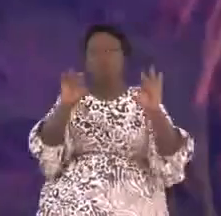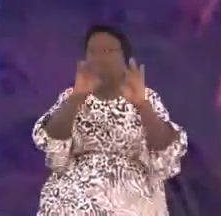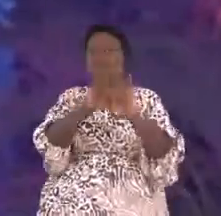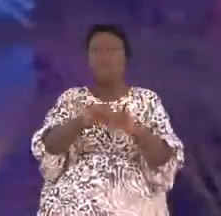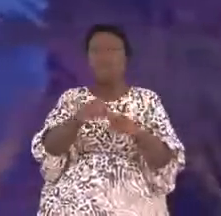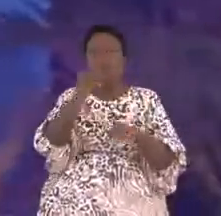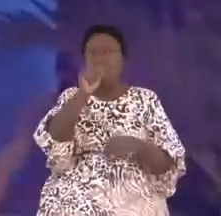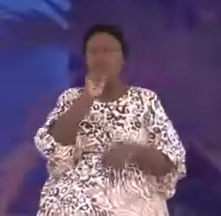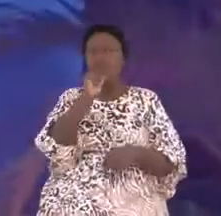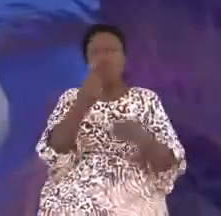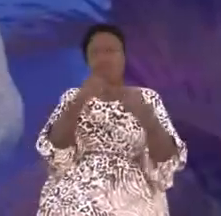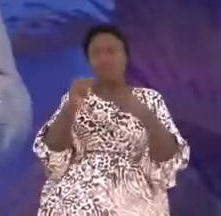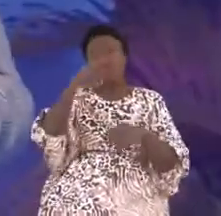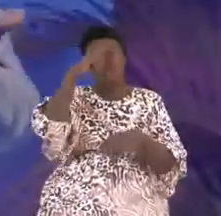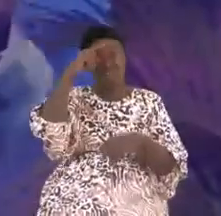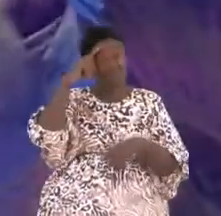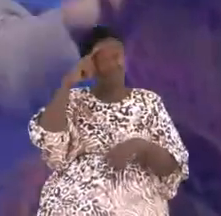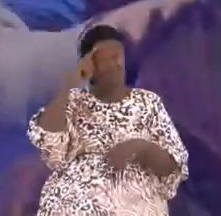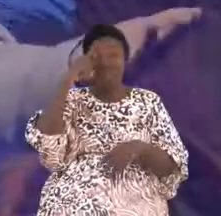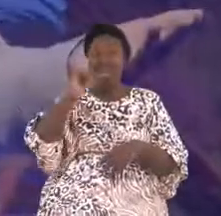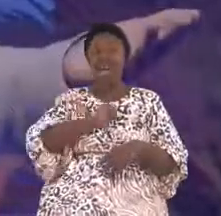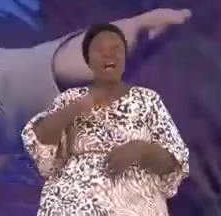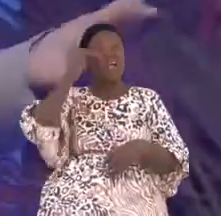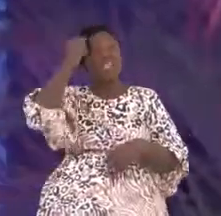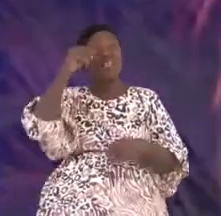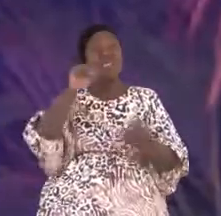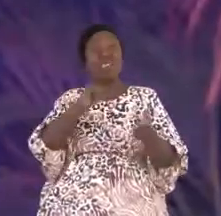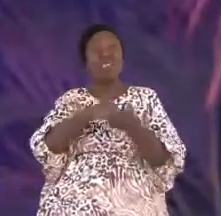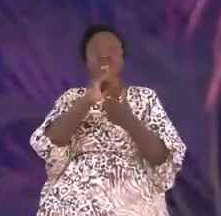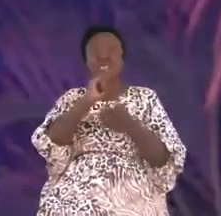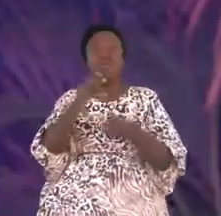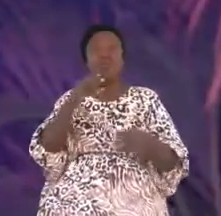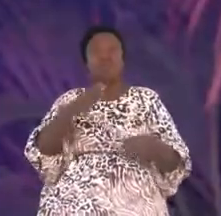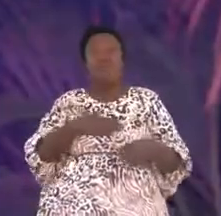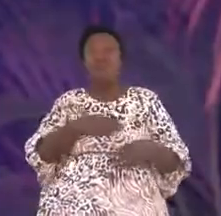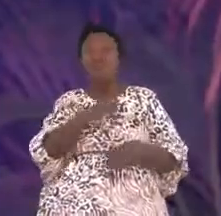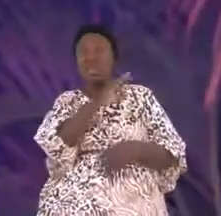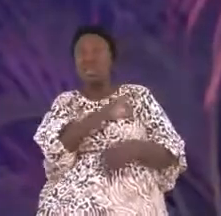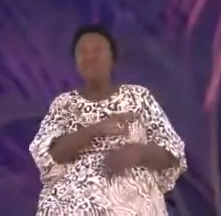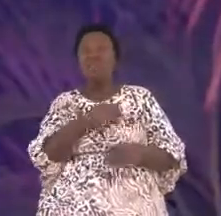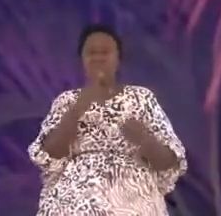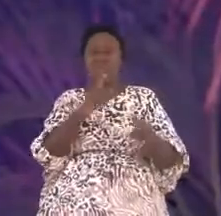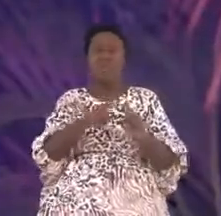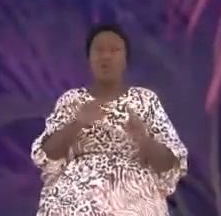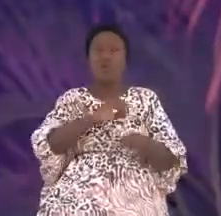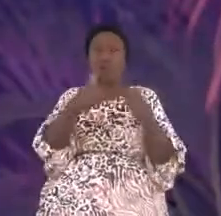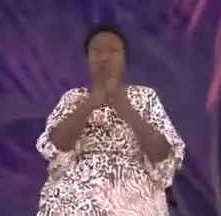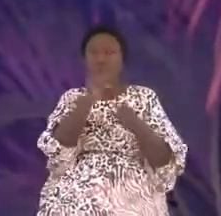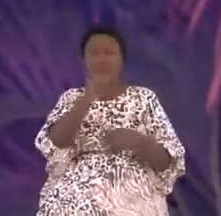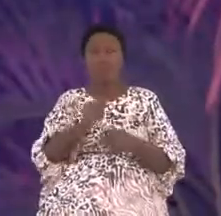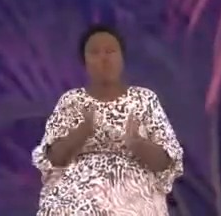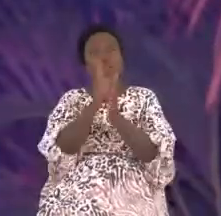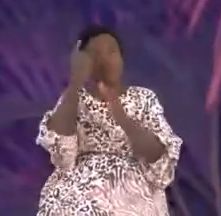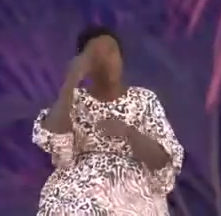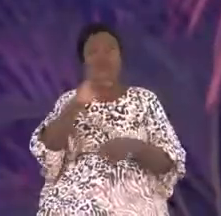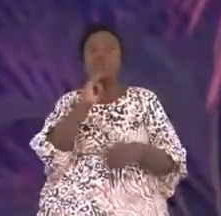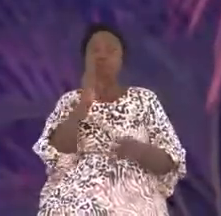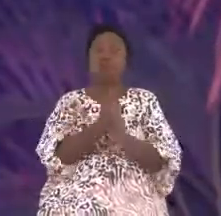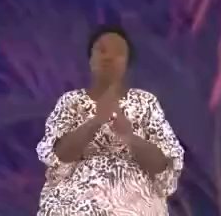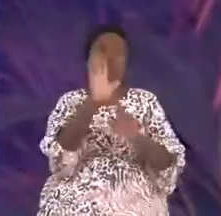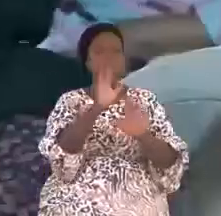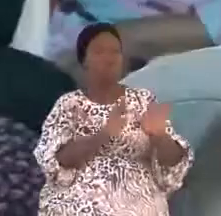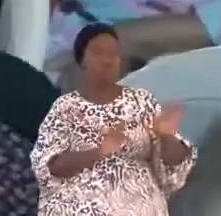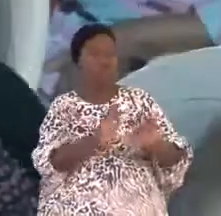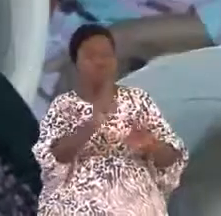coming because i think this is by marriage all i'm asking for is mercy your heart